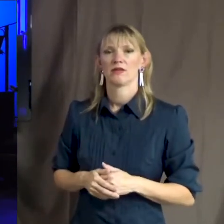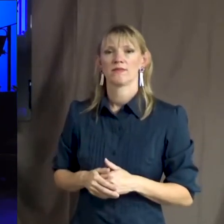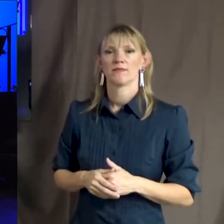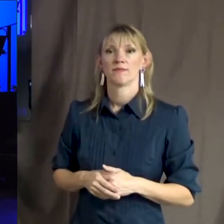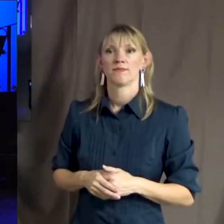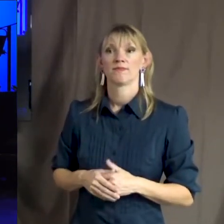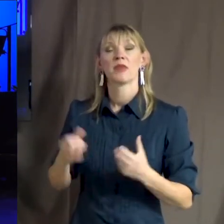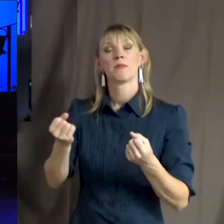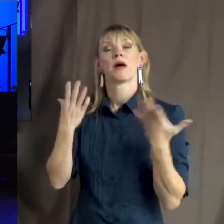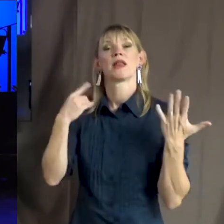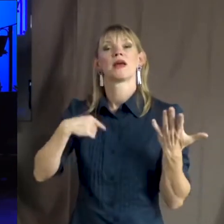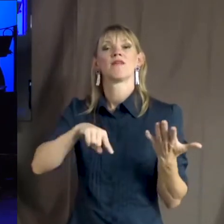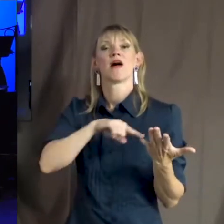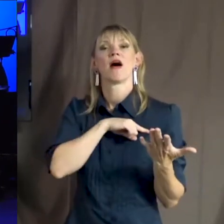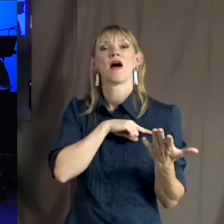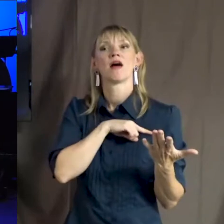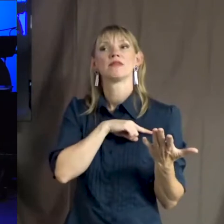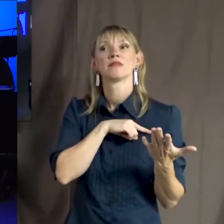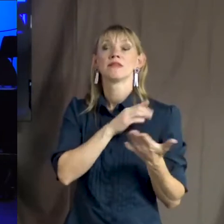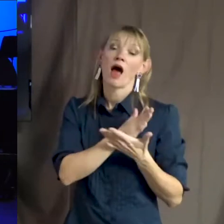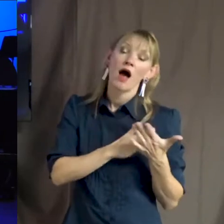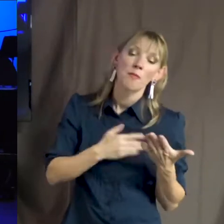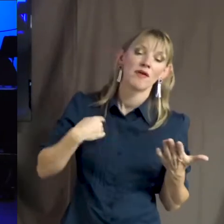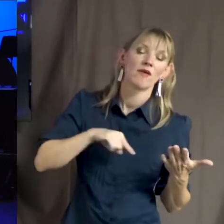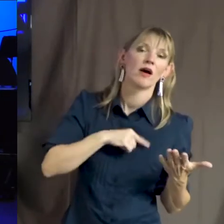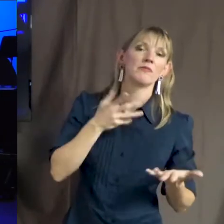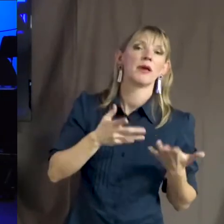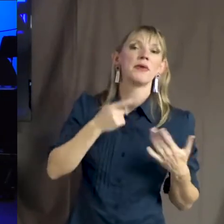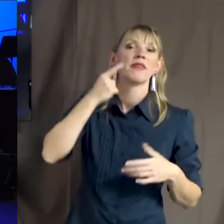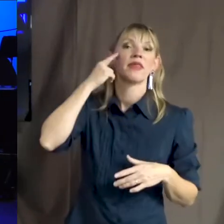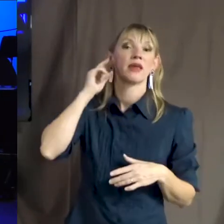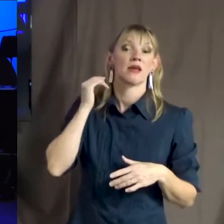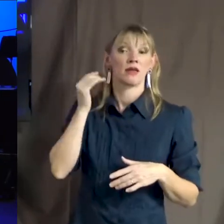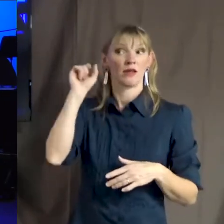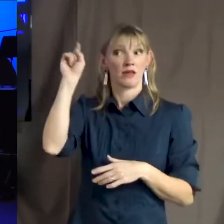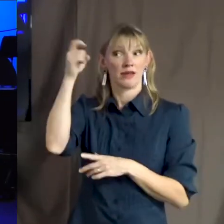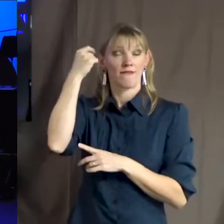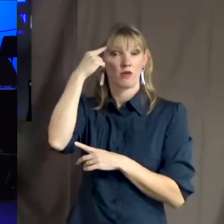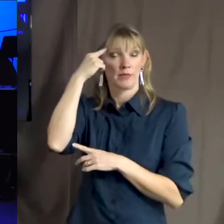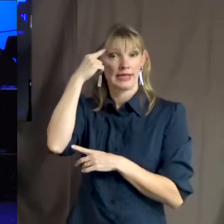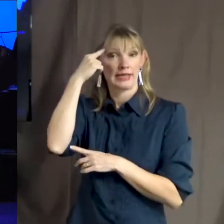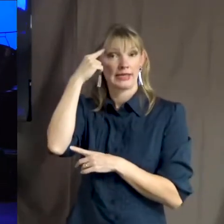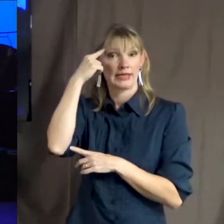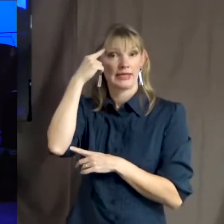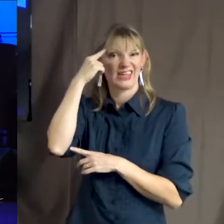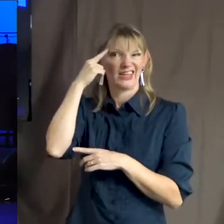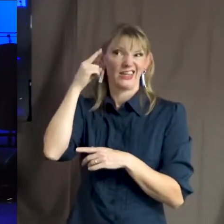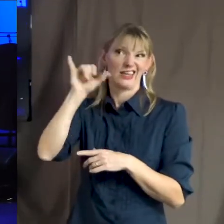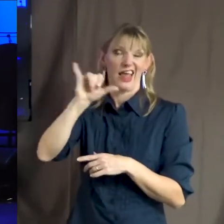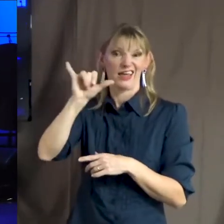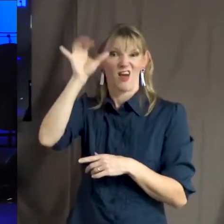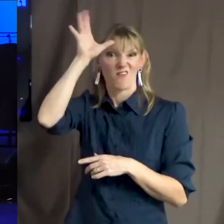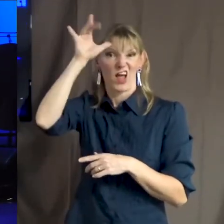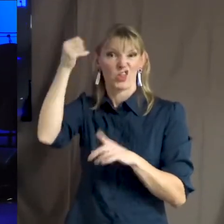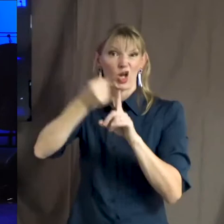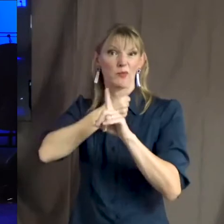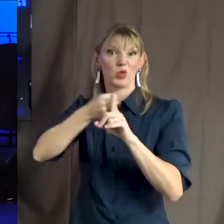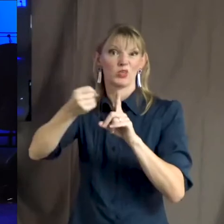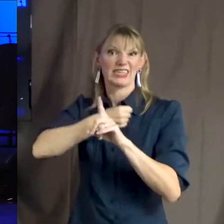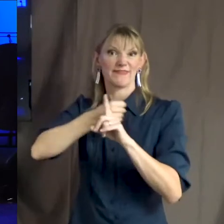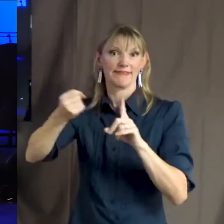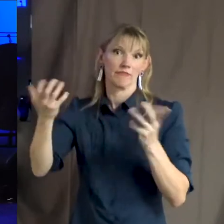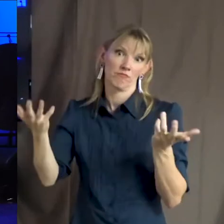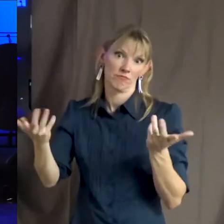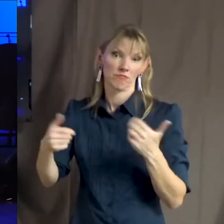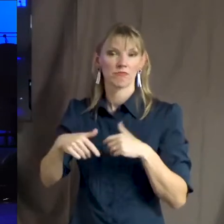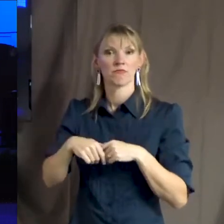You know, a lot of us, some of us might think of our government like an abusive father.